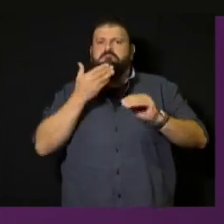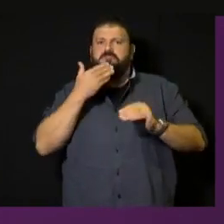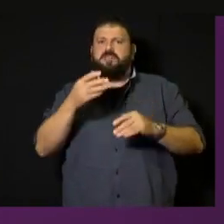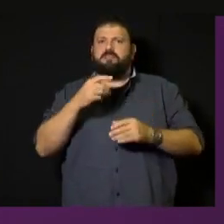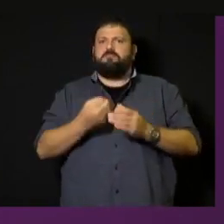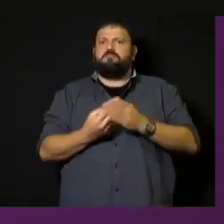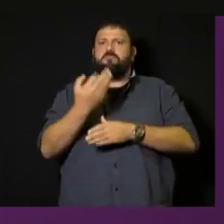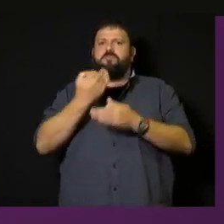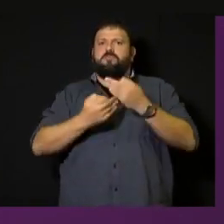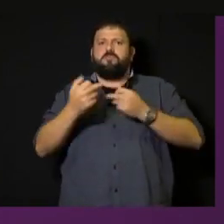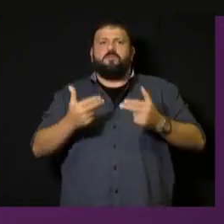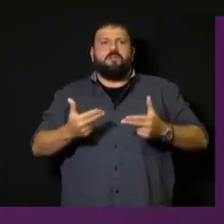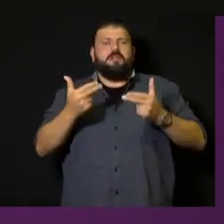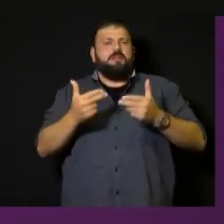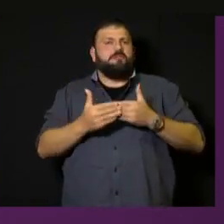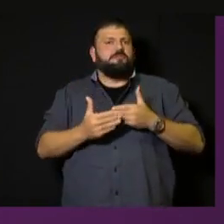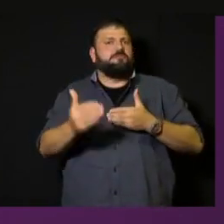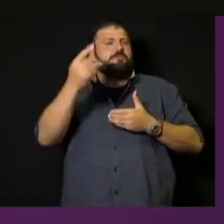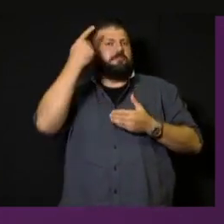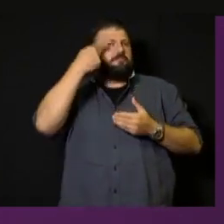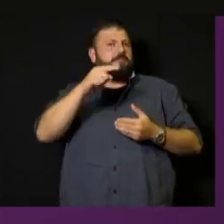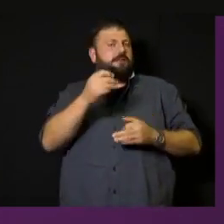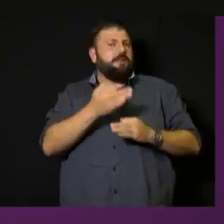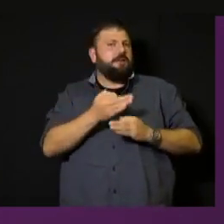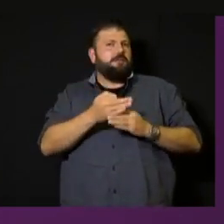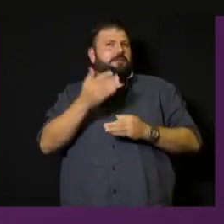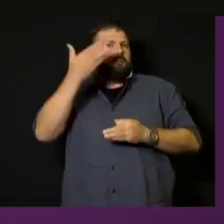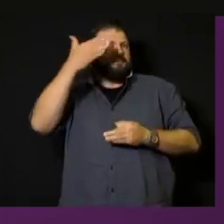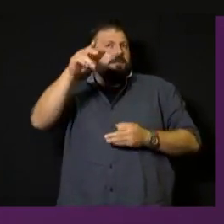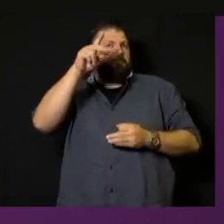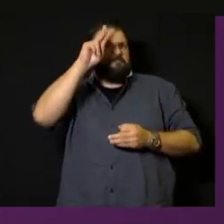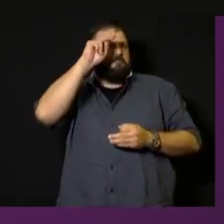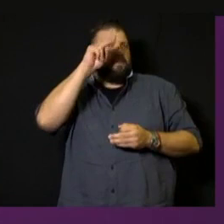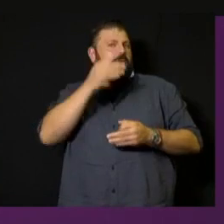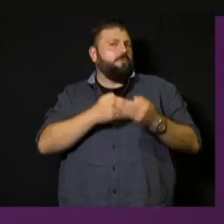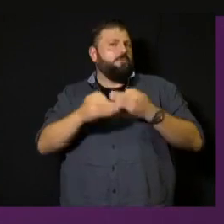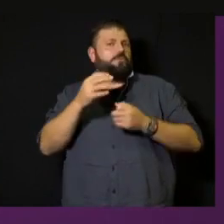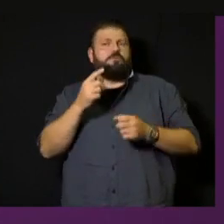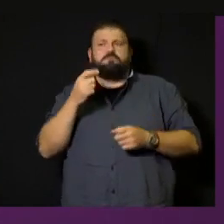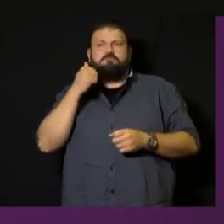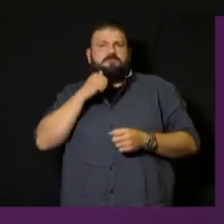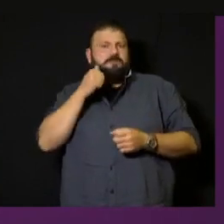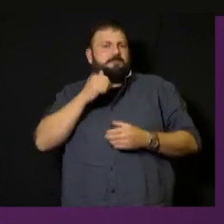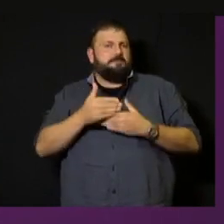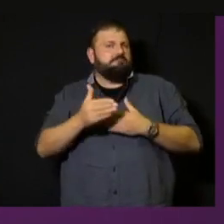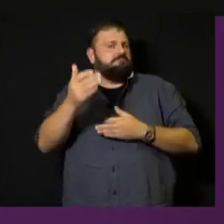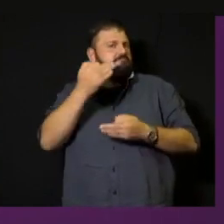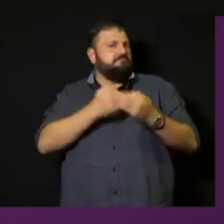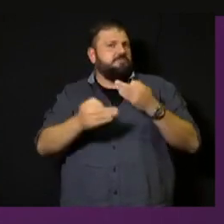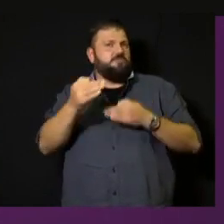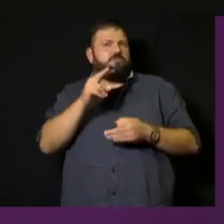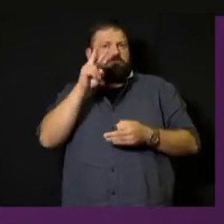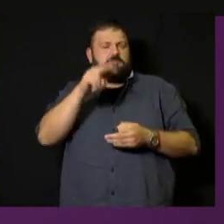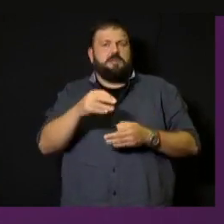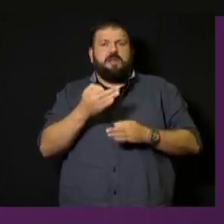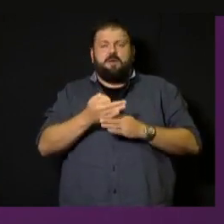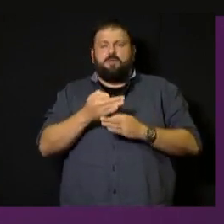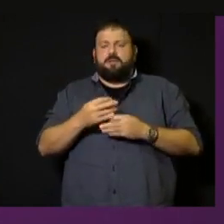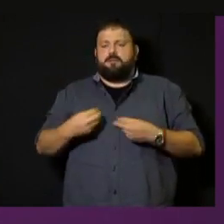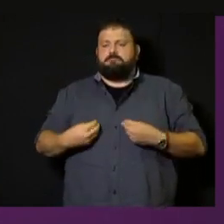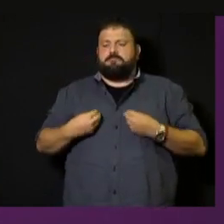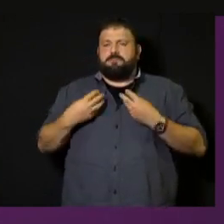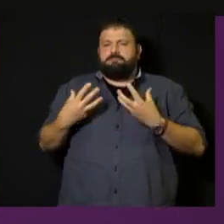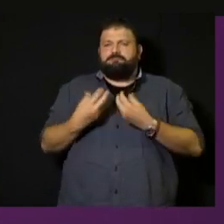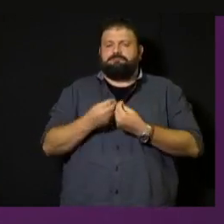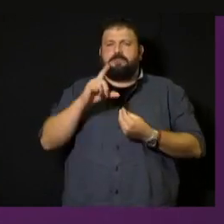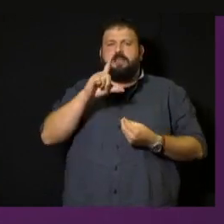model. I'm sure you will have to balance when Peru allows this. He's Spanish. They live in